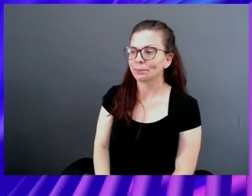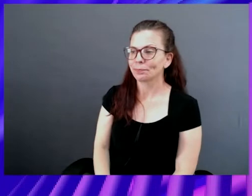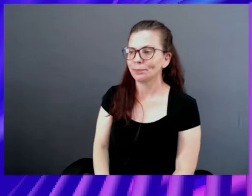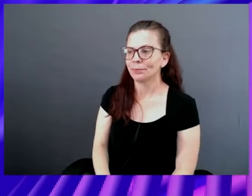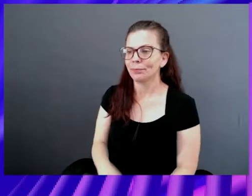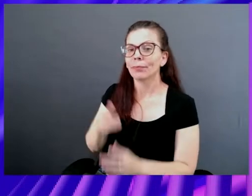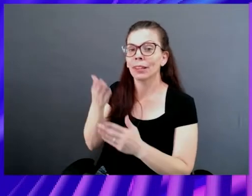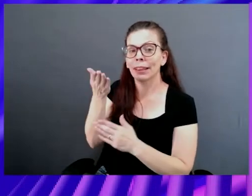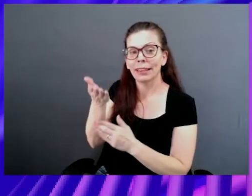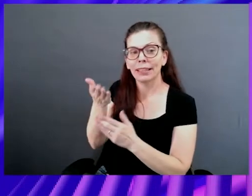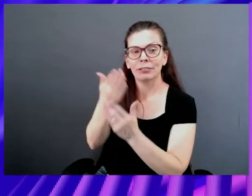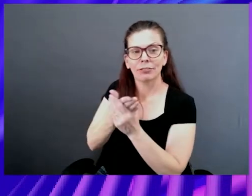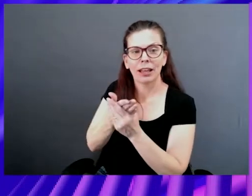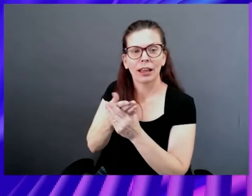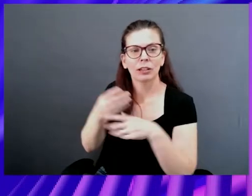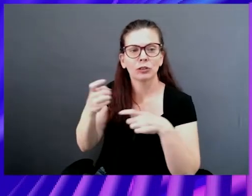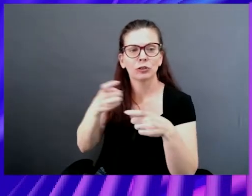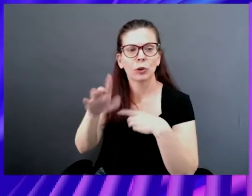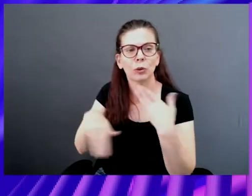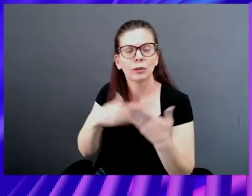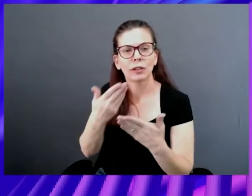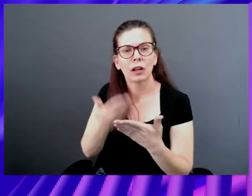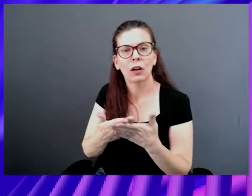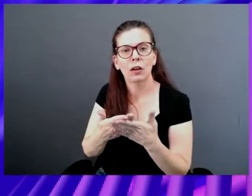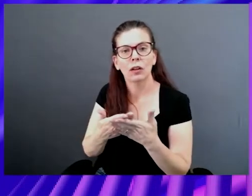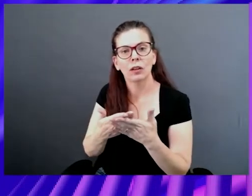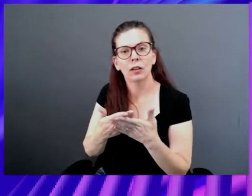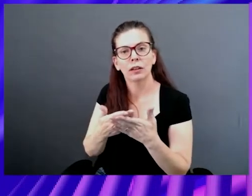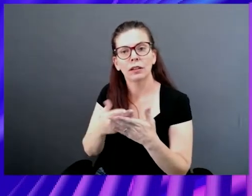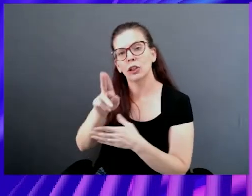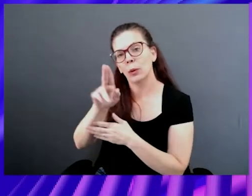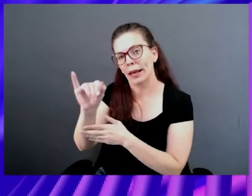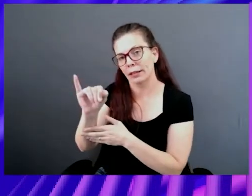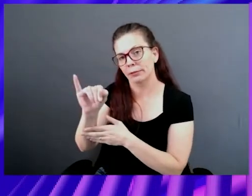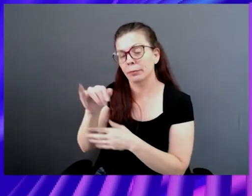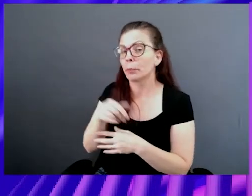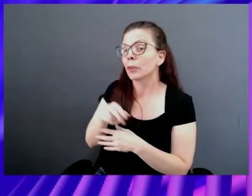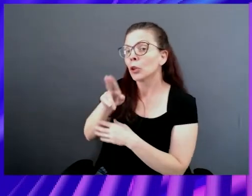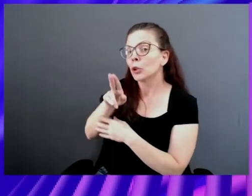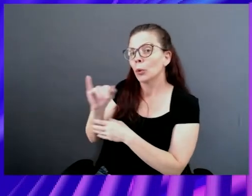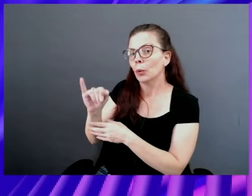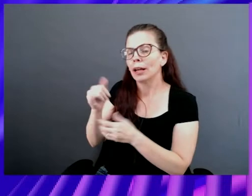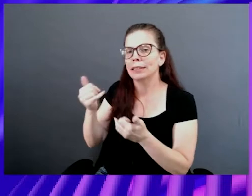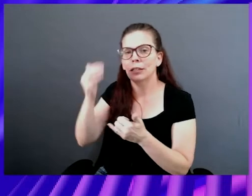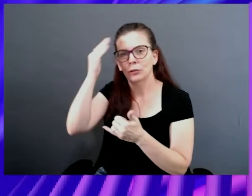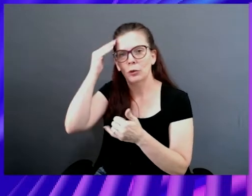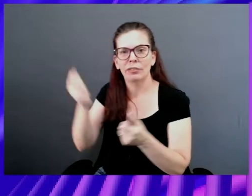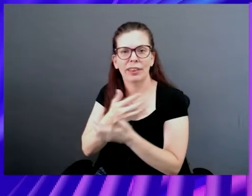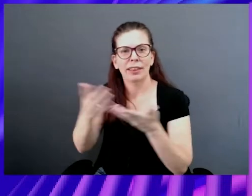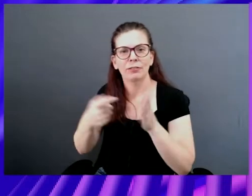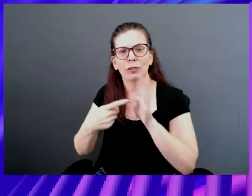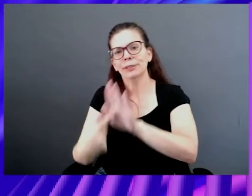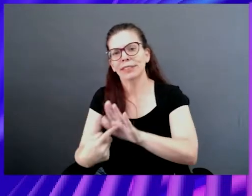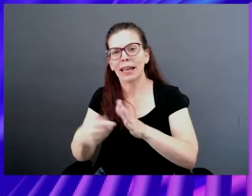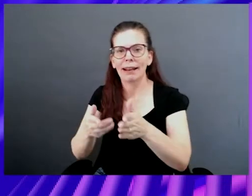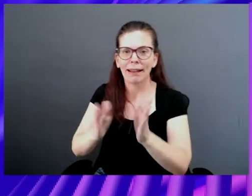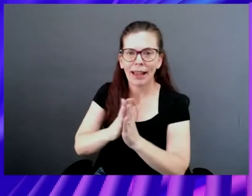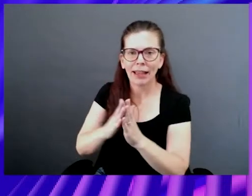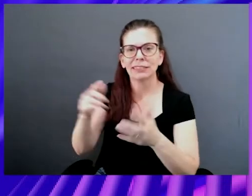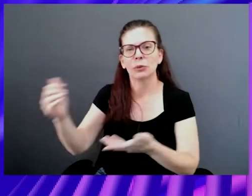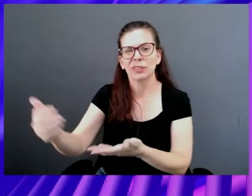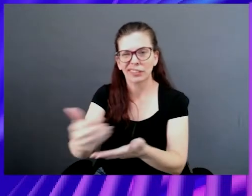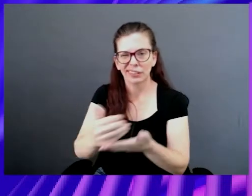file, like I said, controls all of the UI. So the UI now knows everything about how to present and ask, and it's going to collect that data from the